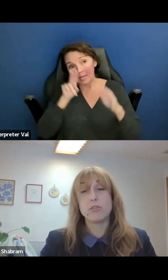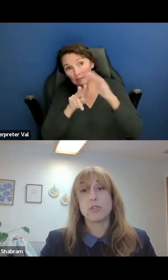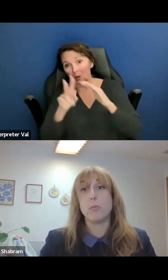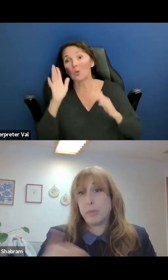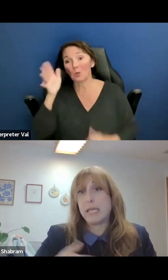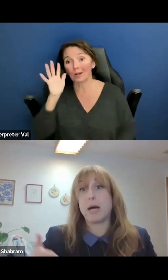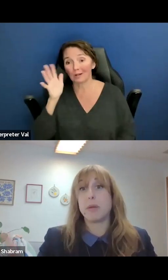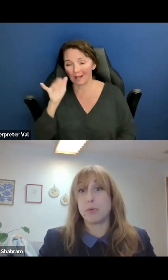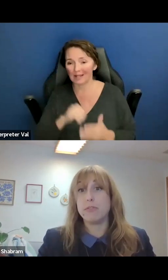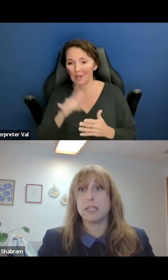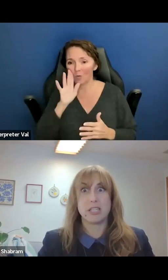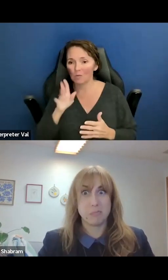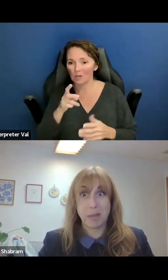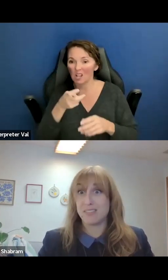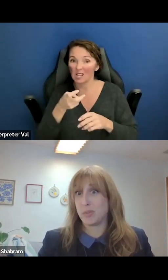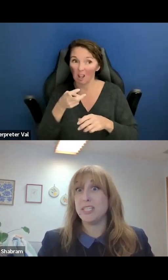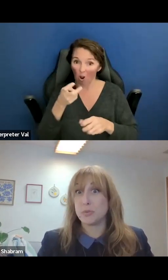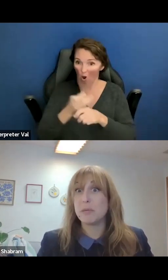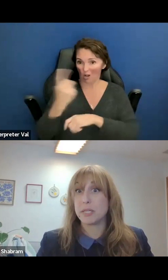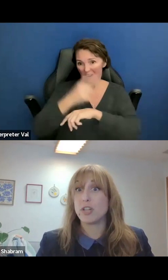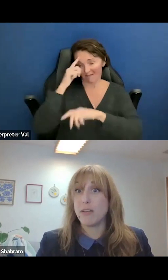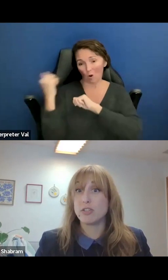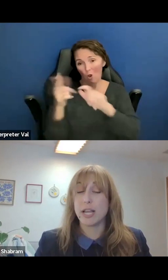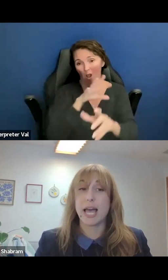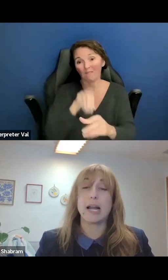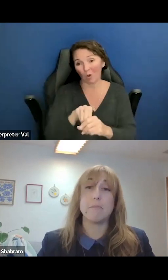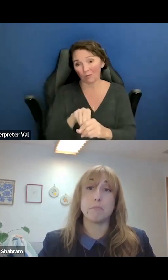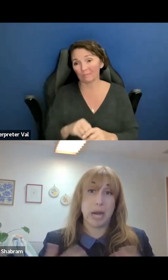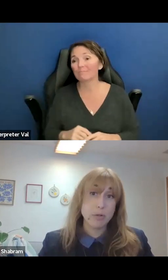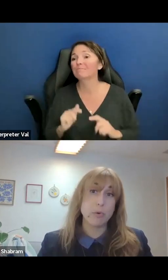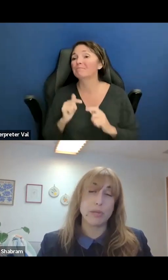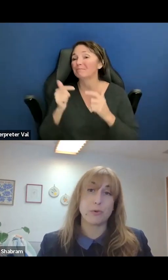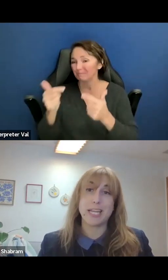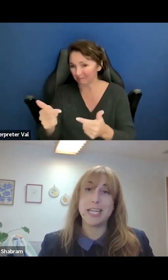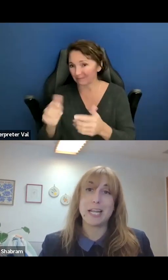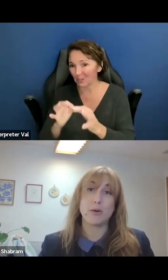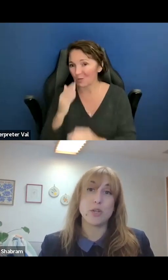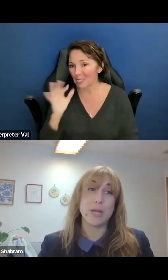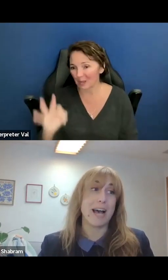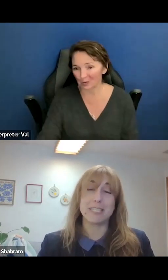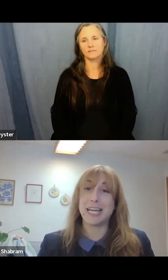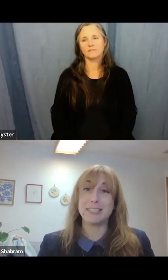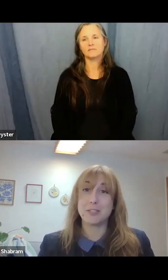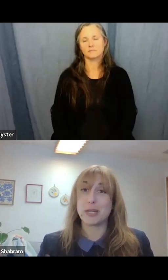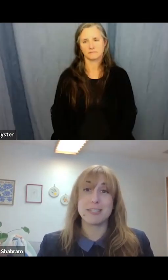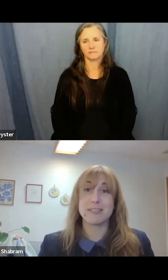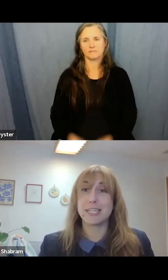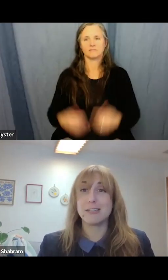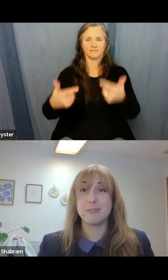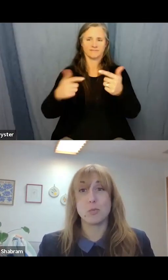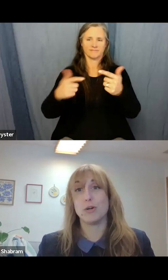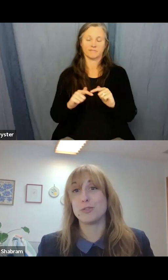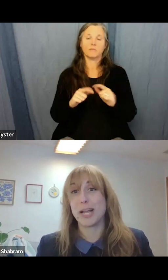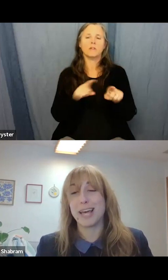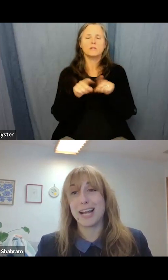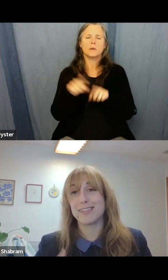while also being bound by privilege has really truly been challenging. And I'm proud of what we've created. And also we haven't yet stress tested